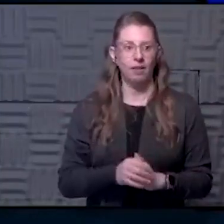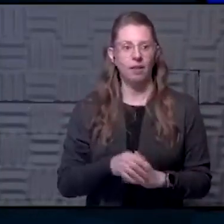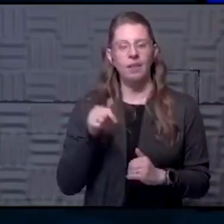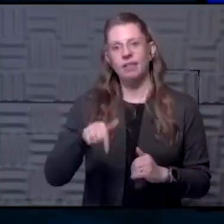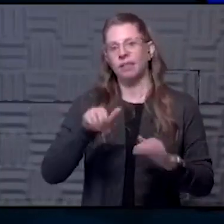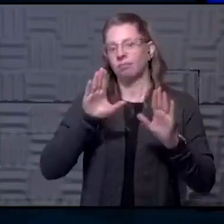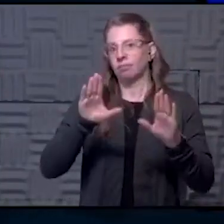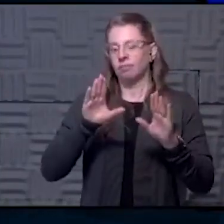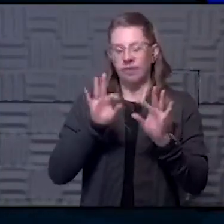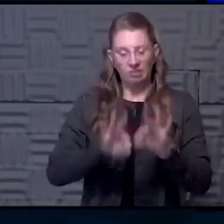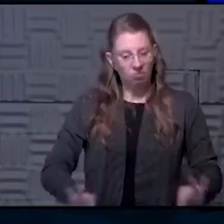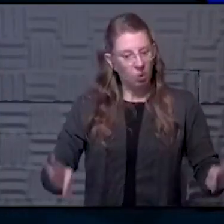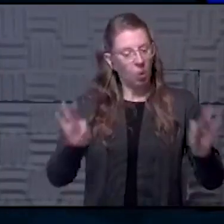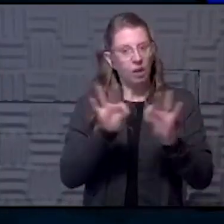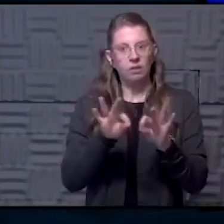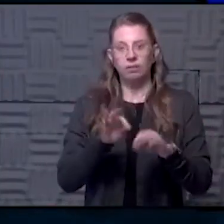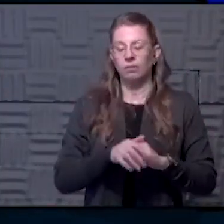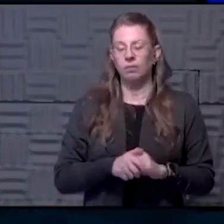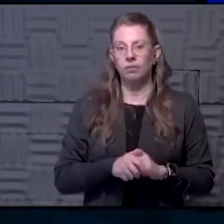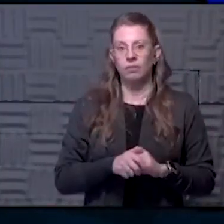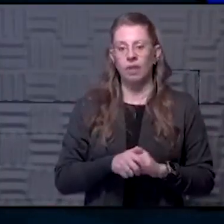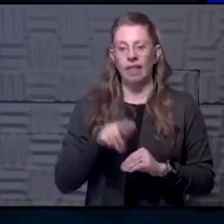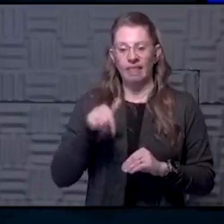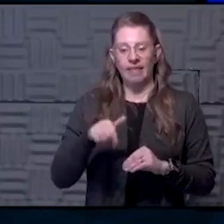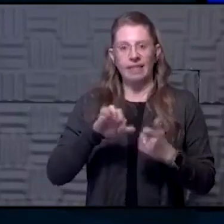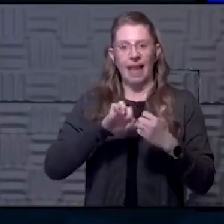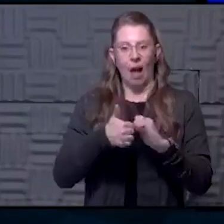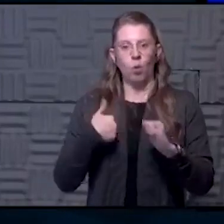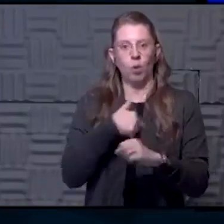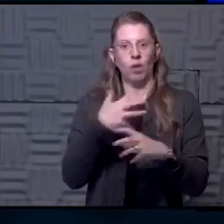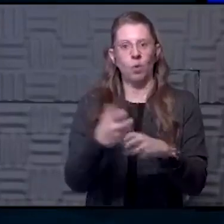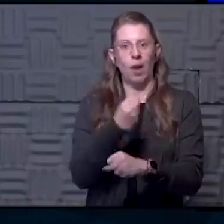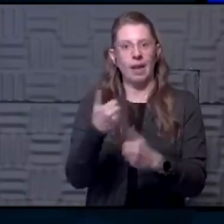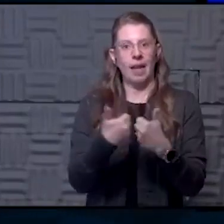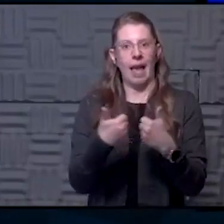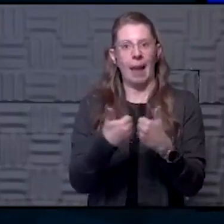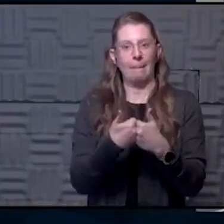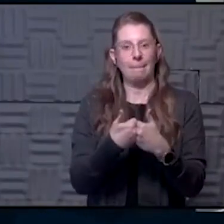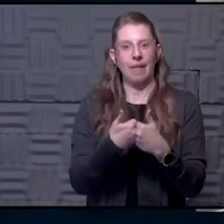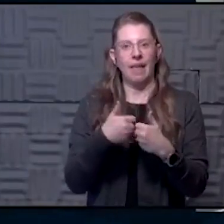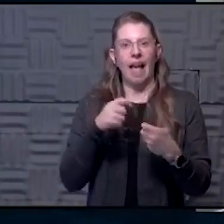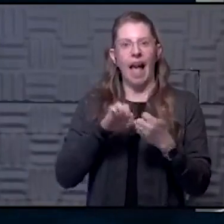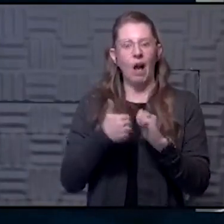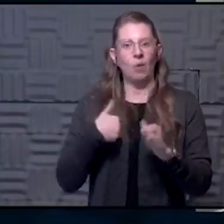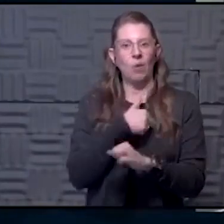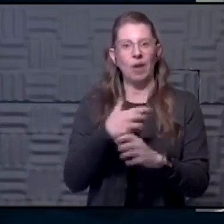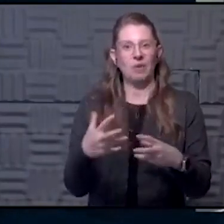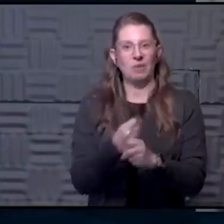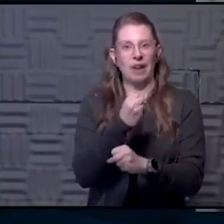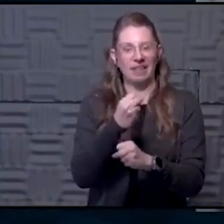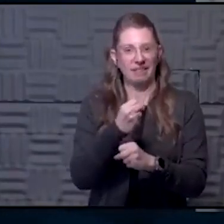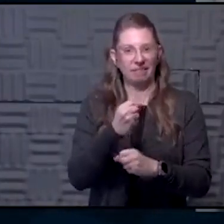incredibly important. This is how we win the game. This is how we win a pandemic.